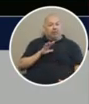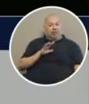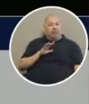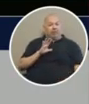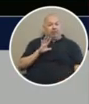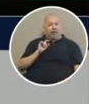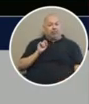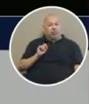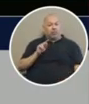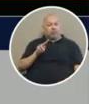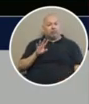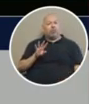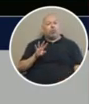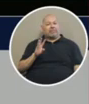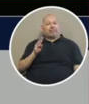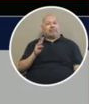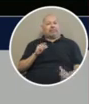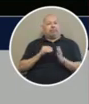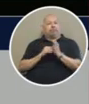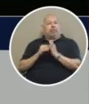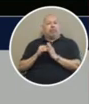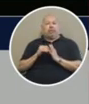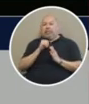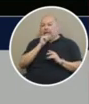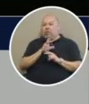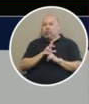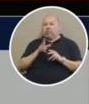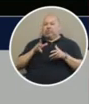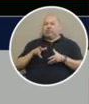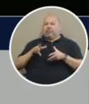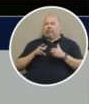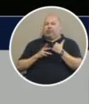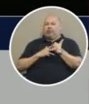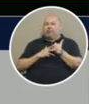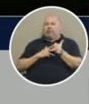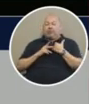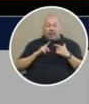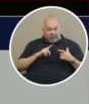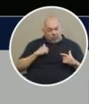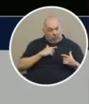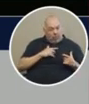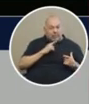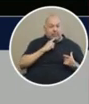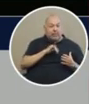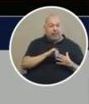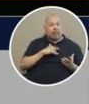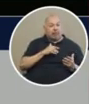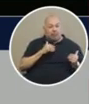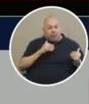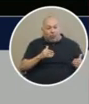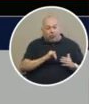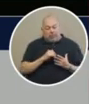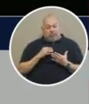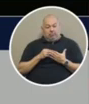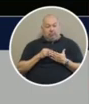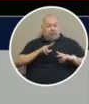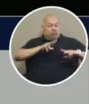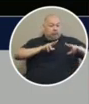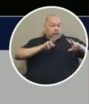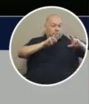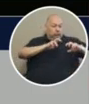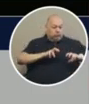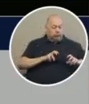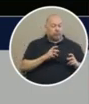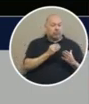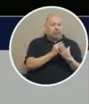$4.6 million that was unallocated. However, I want to point out though, as we bring forward the analysis of not only the impact